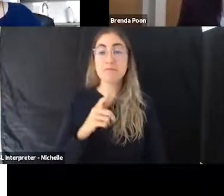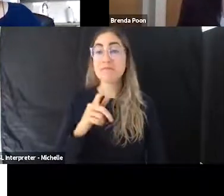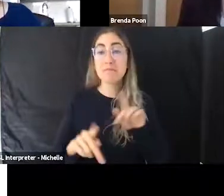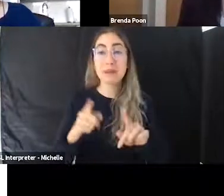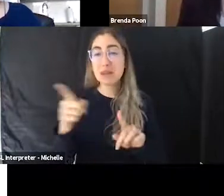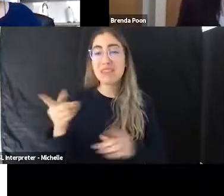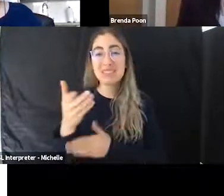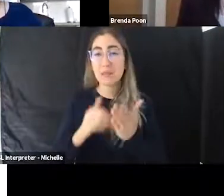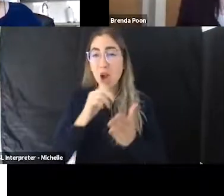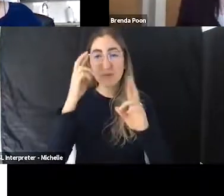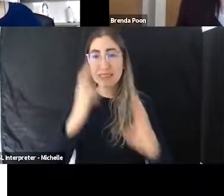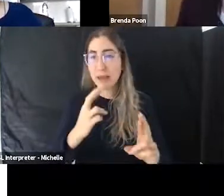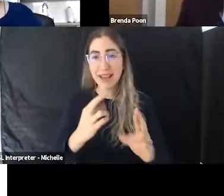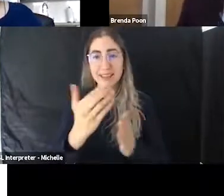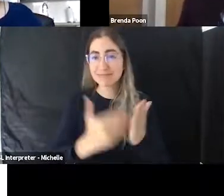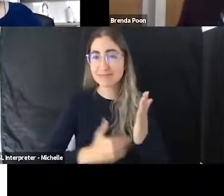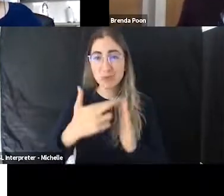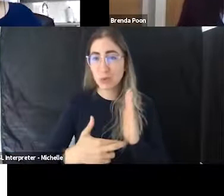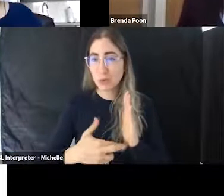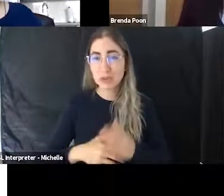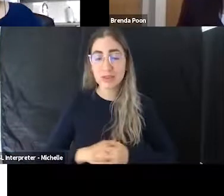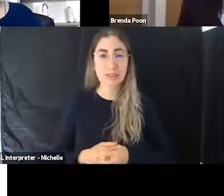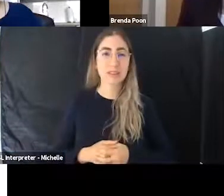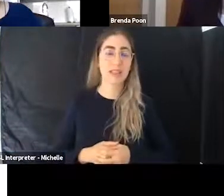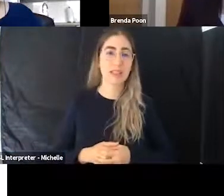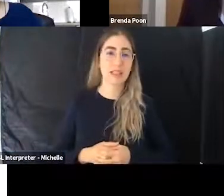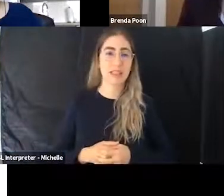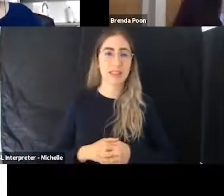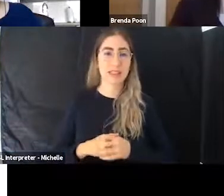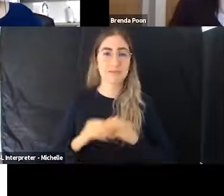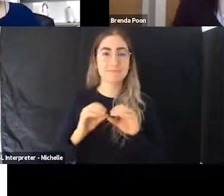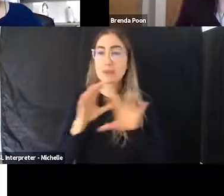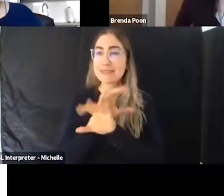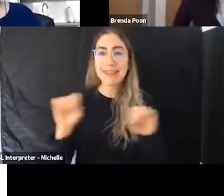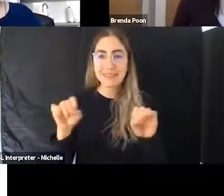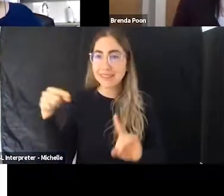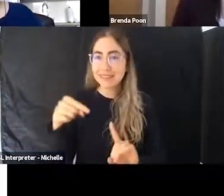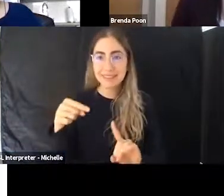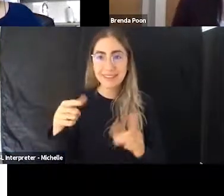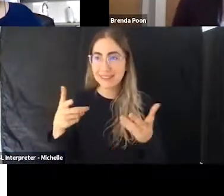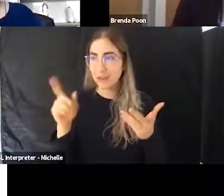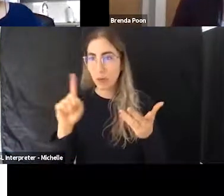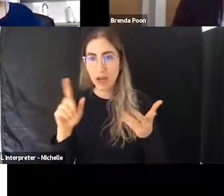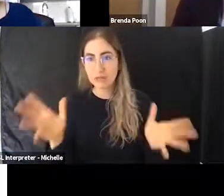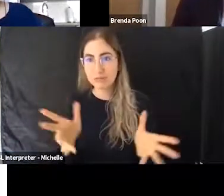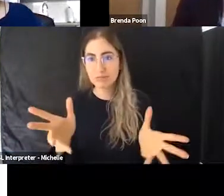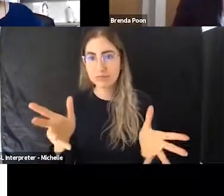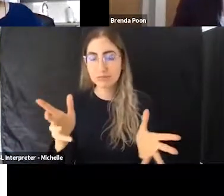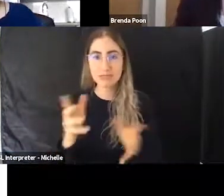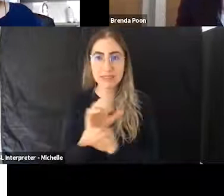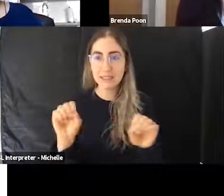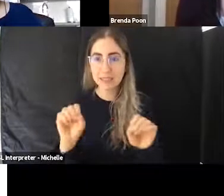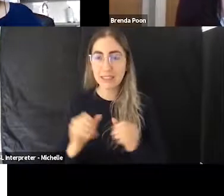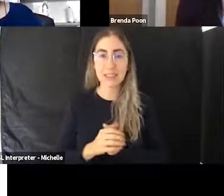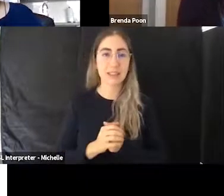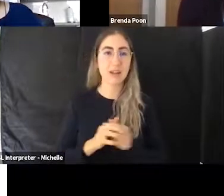safety measures. A second major theme was also around difficulty in understanding others.